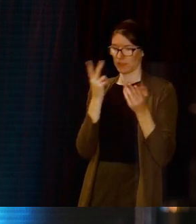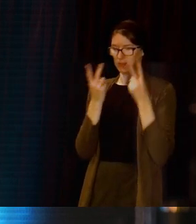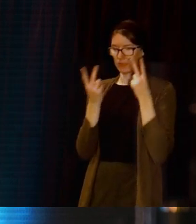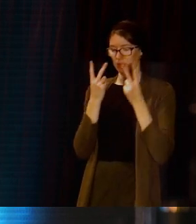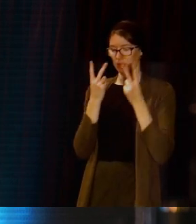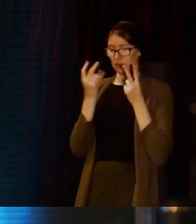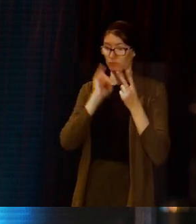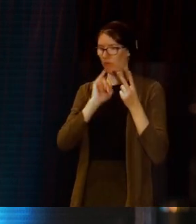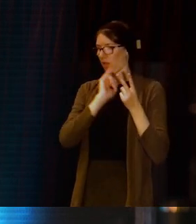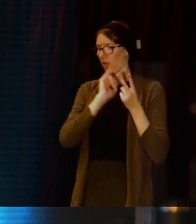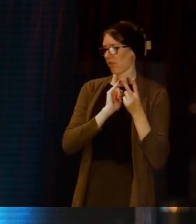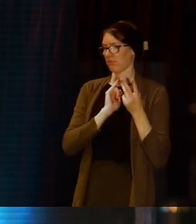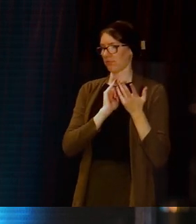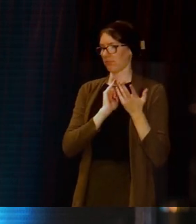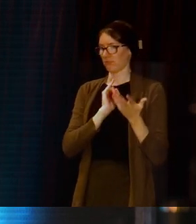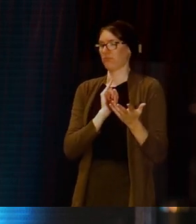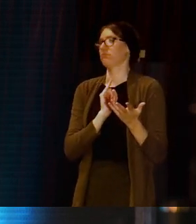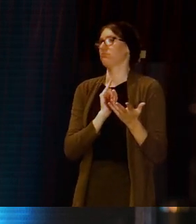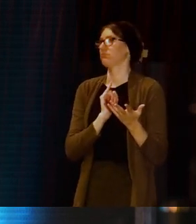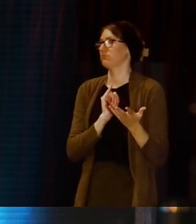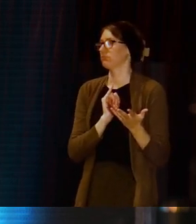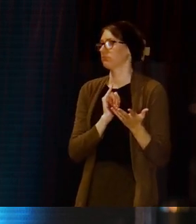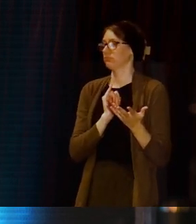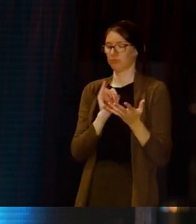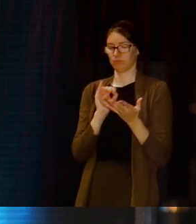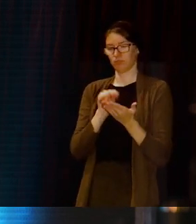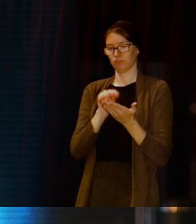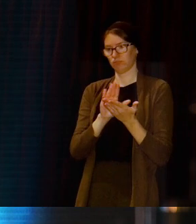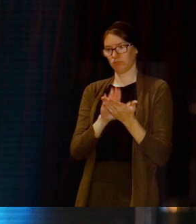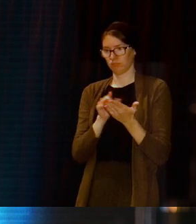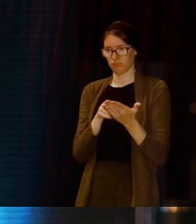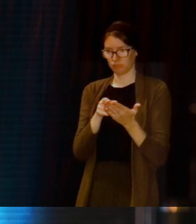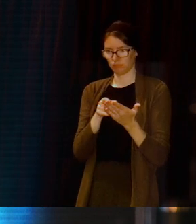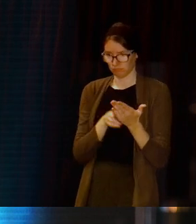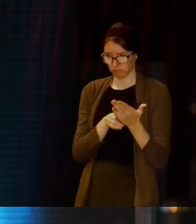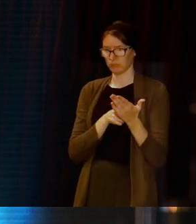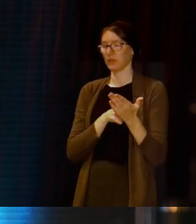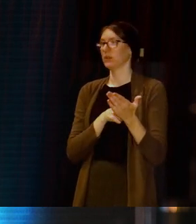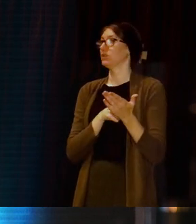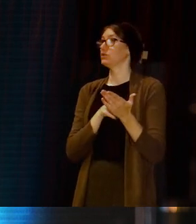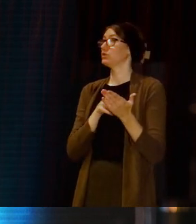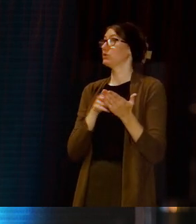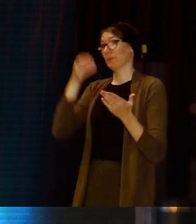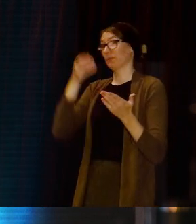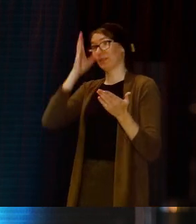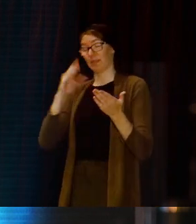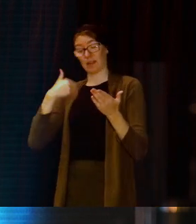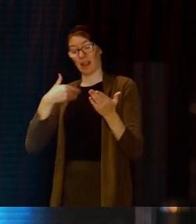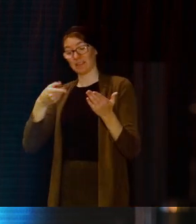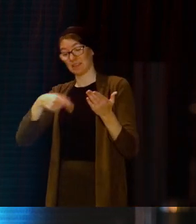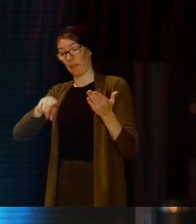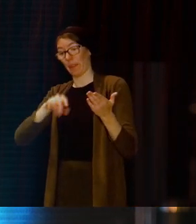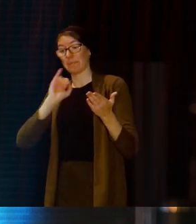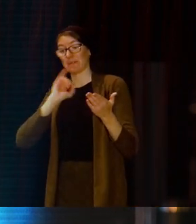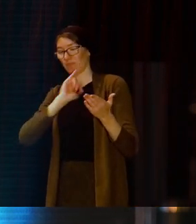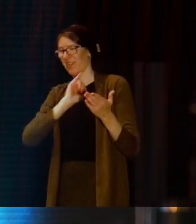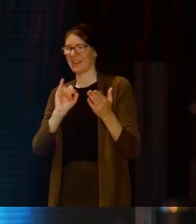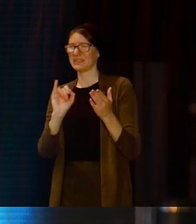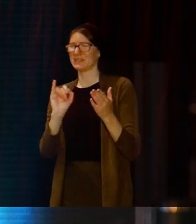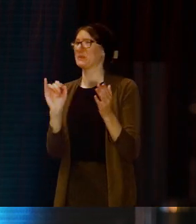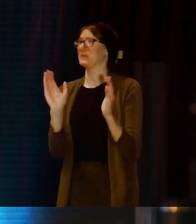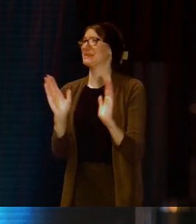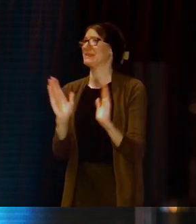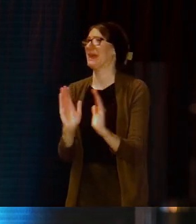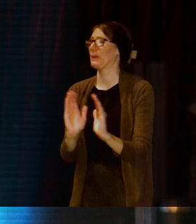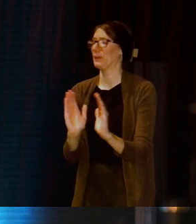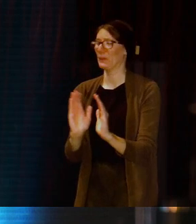encounter Israel in some way, shape, or form. So God has them, and he's got them engaged in his plan, and they're so tiny. You realize